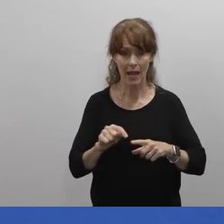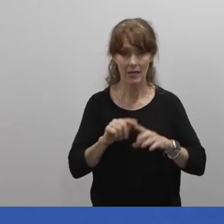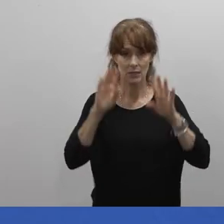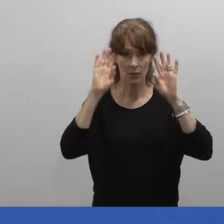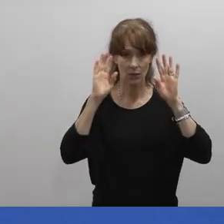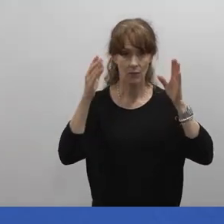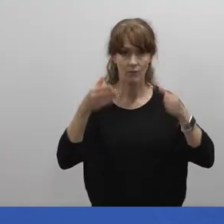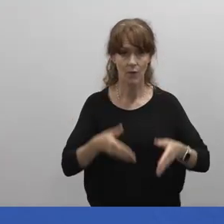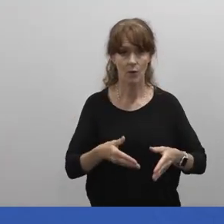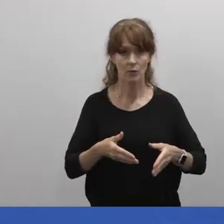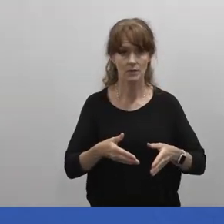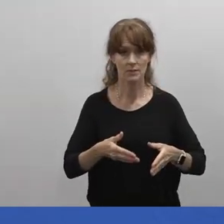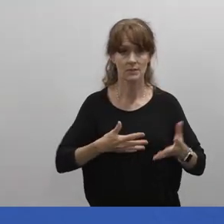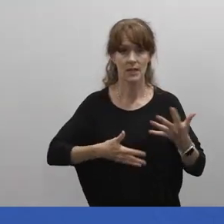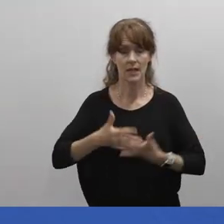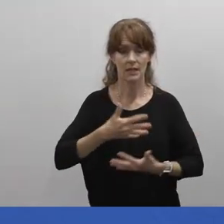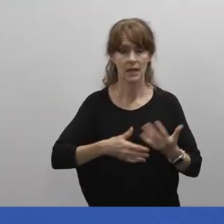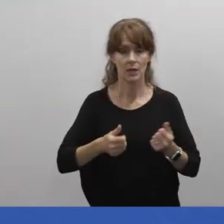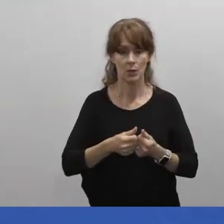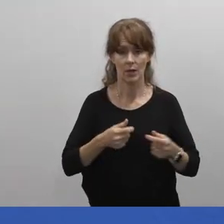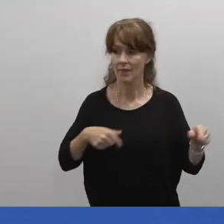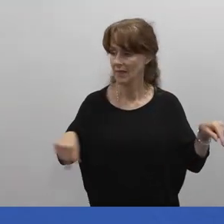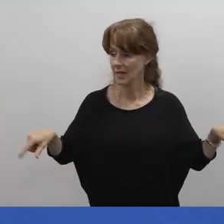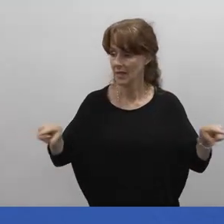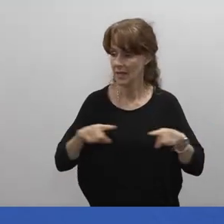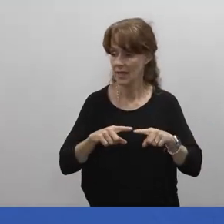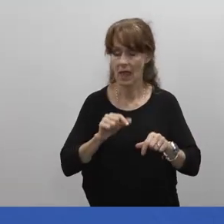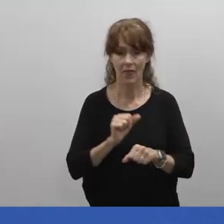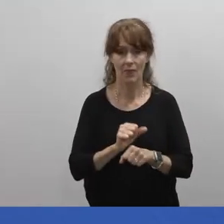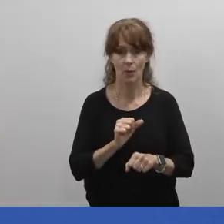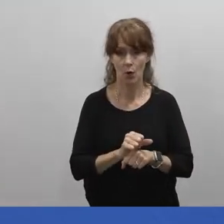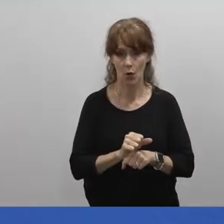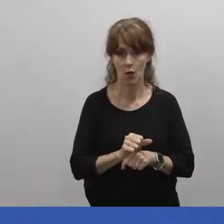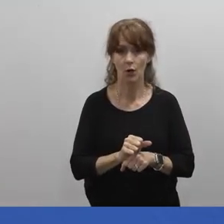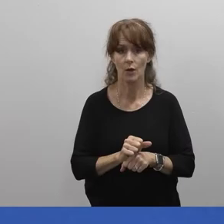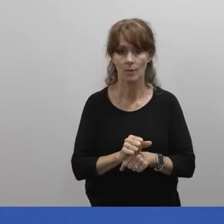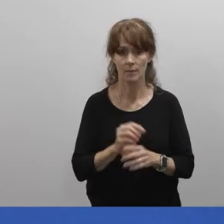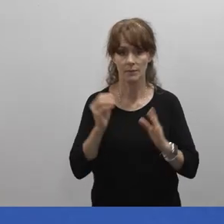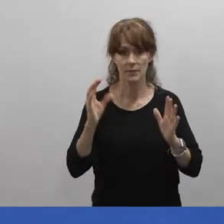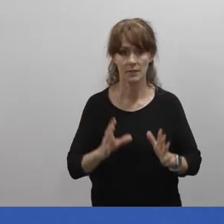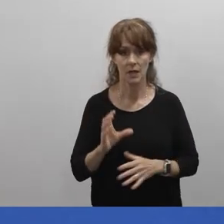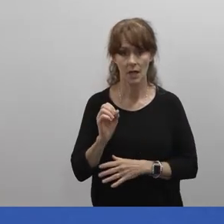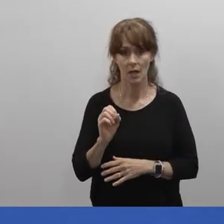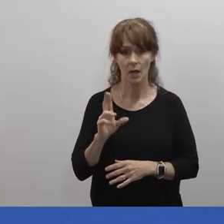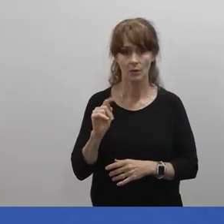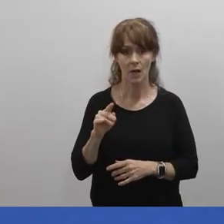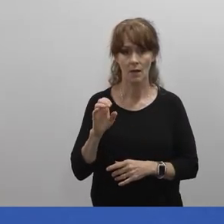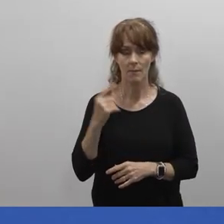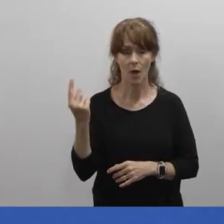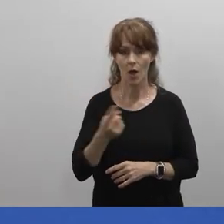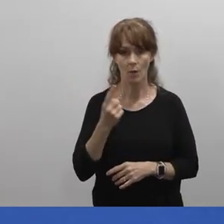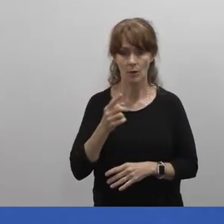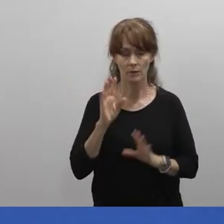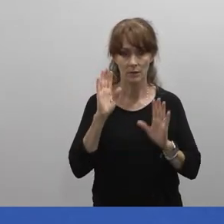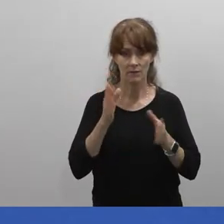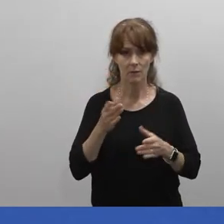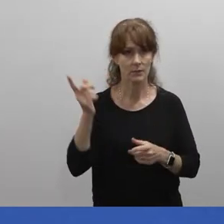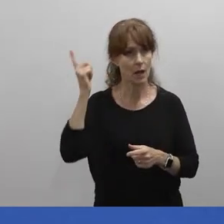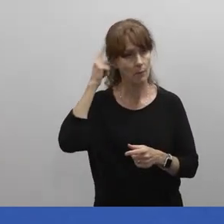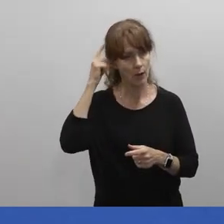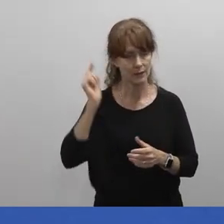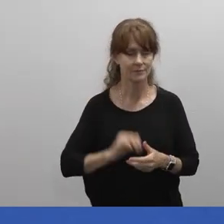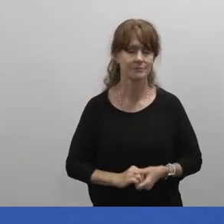focus and to engage with each other and with the work with that student outcome always focus in our brain.